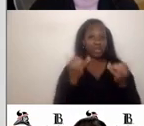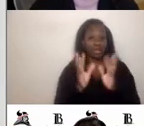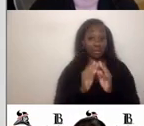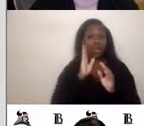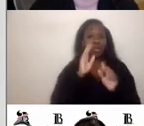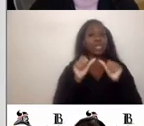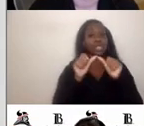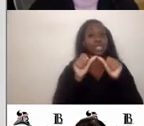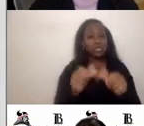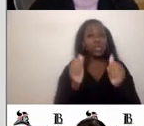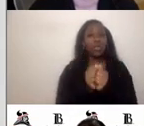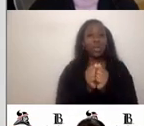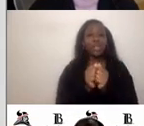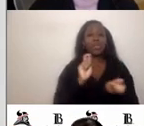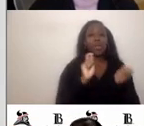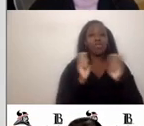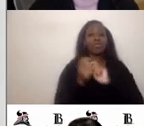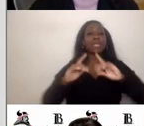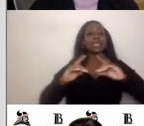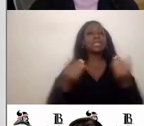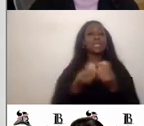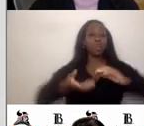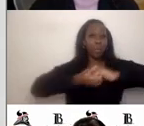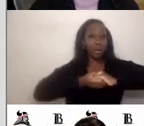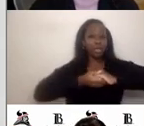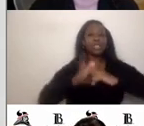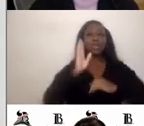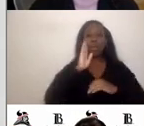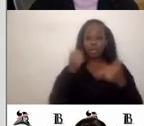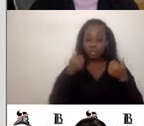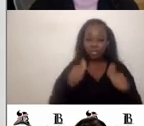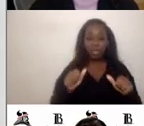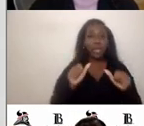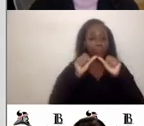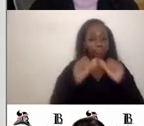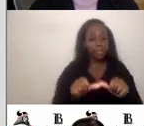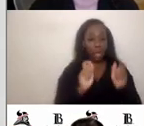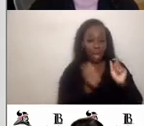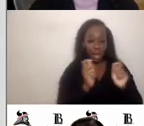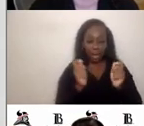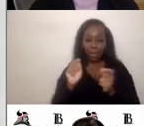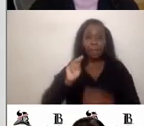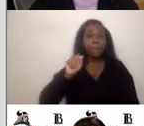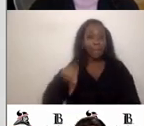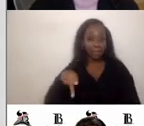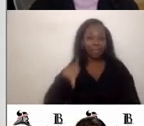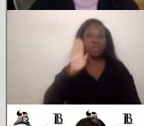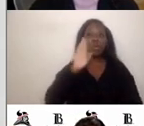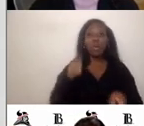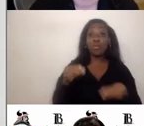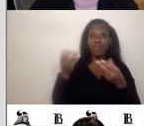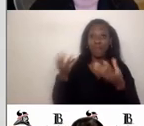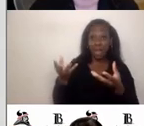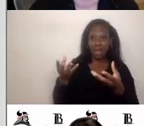efforts to continue to refine the draft maps with maps to be provided to the Board of Trustees in January